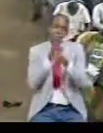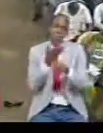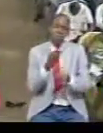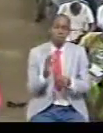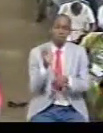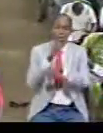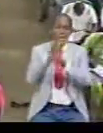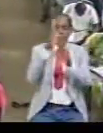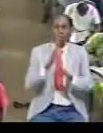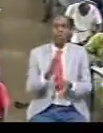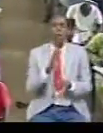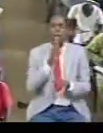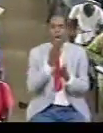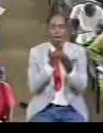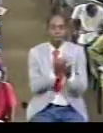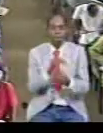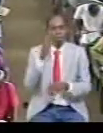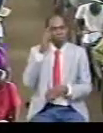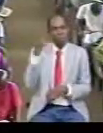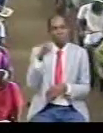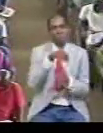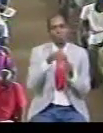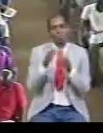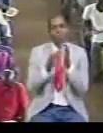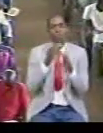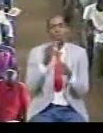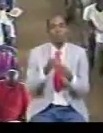you. And he that